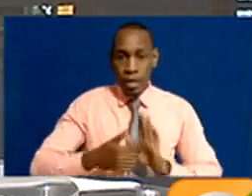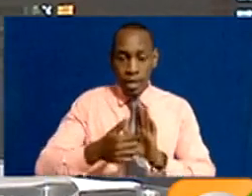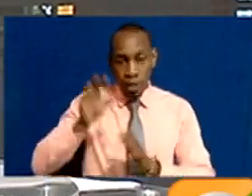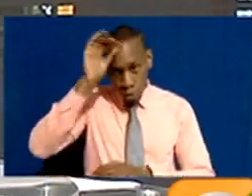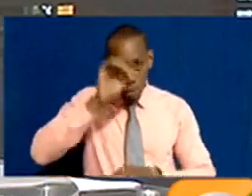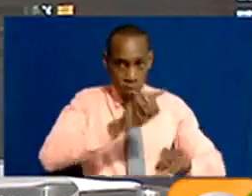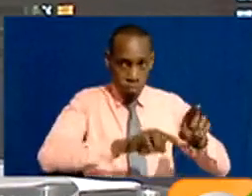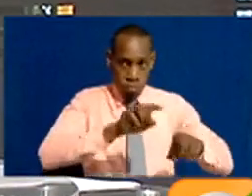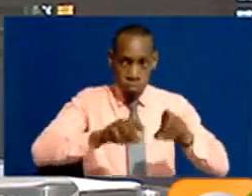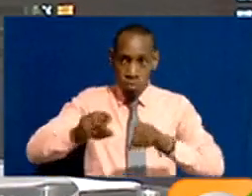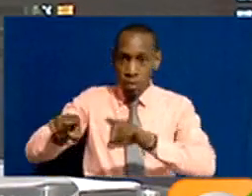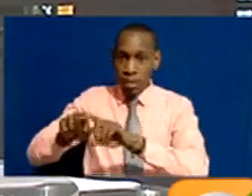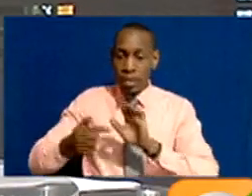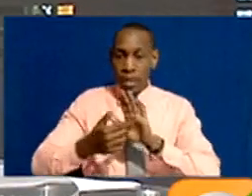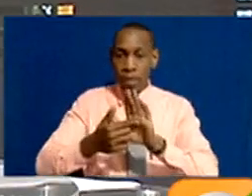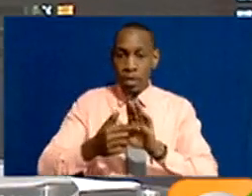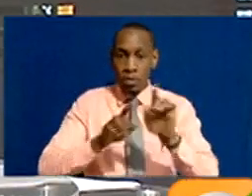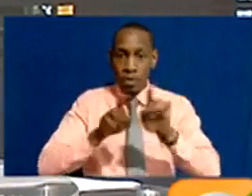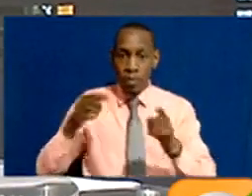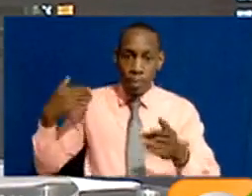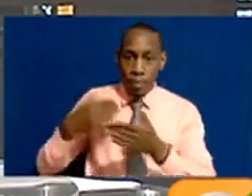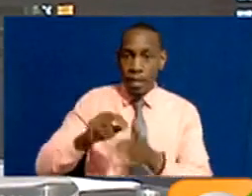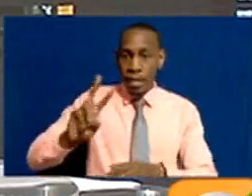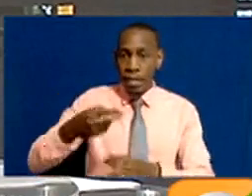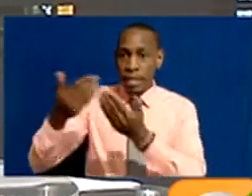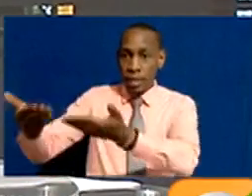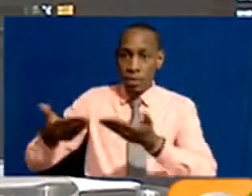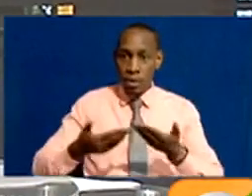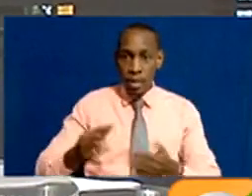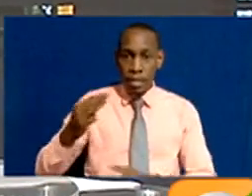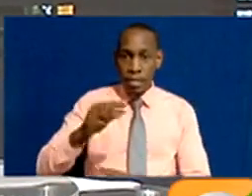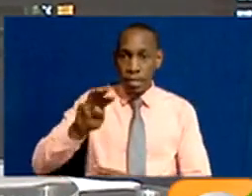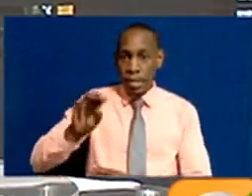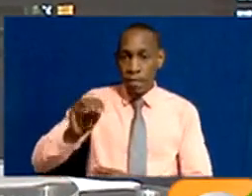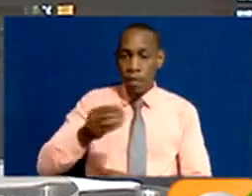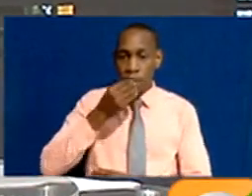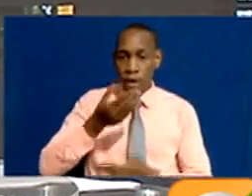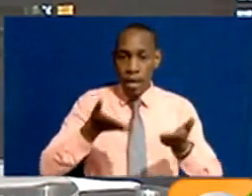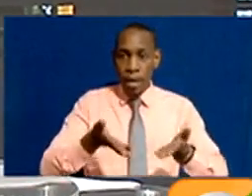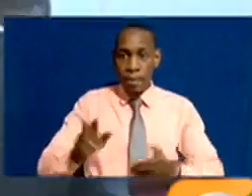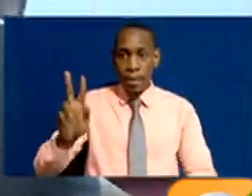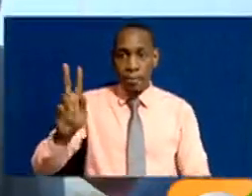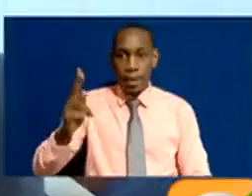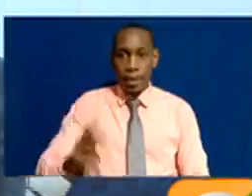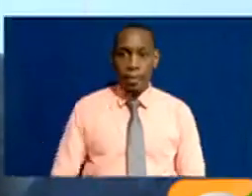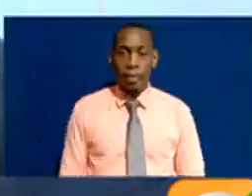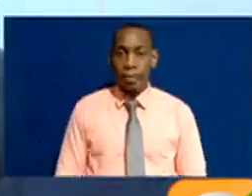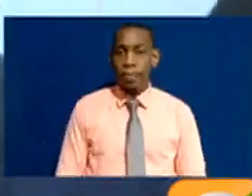rekindled debate and traces the journey to the second coming of GMO foods to Kenya.